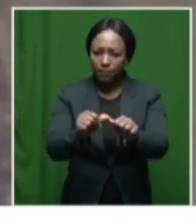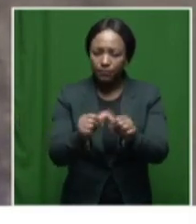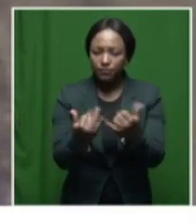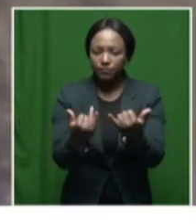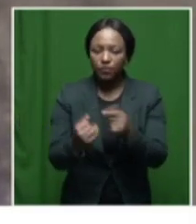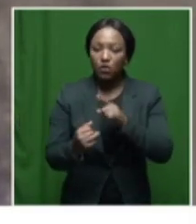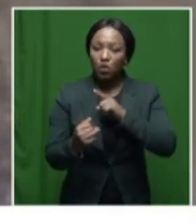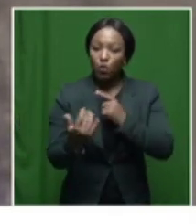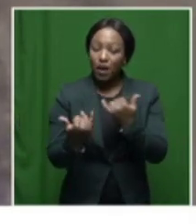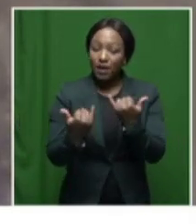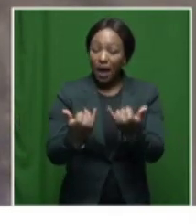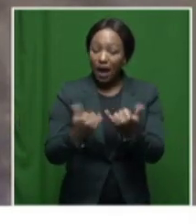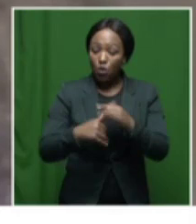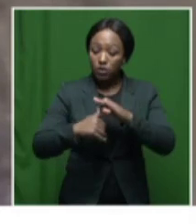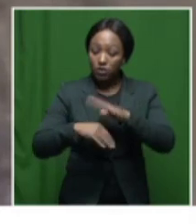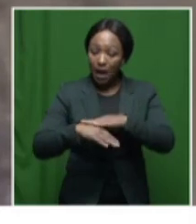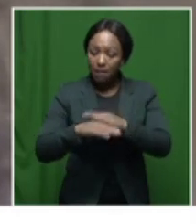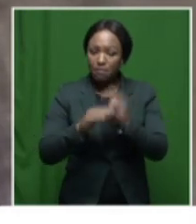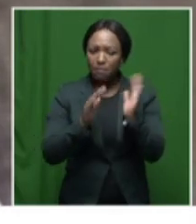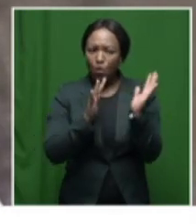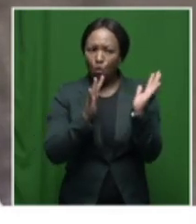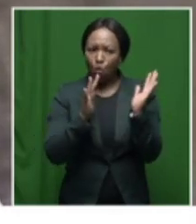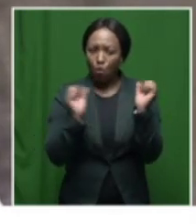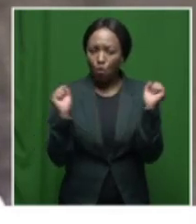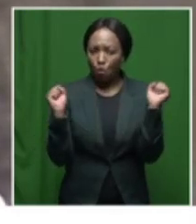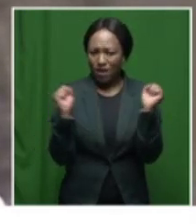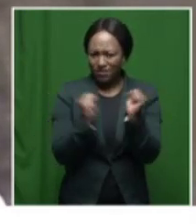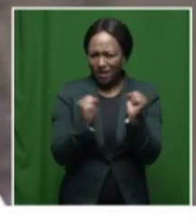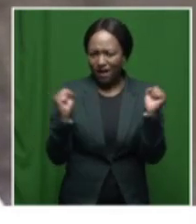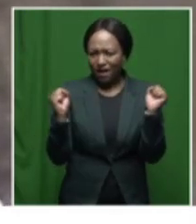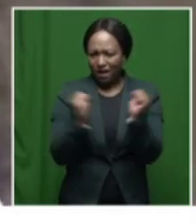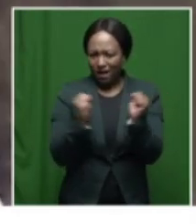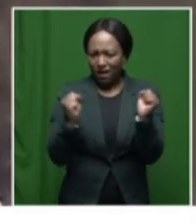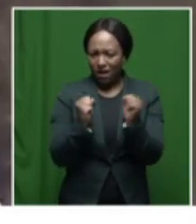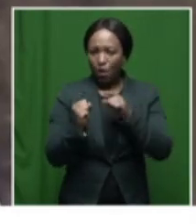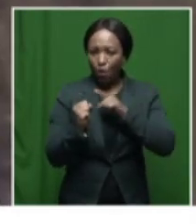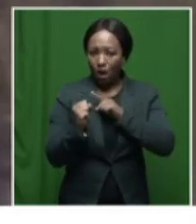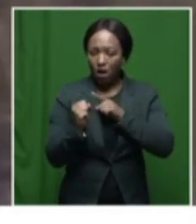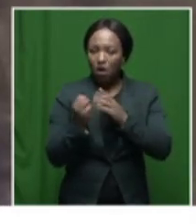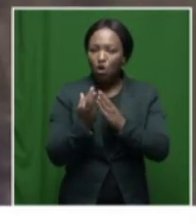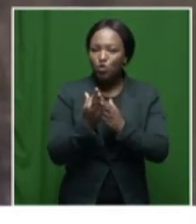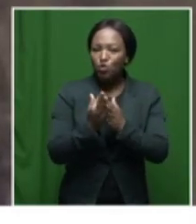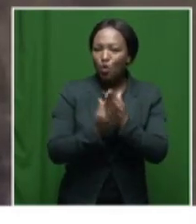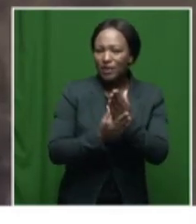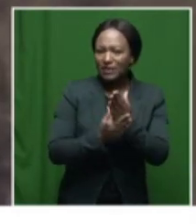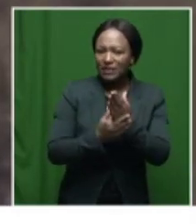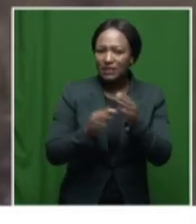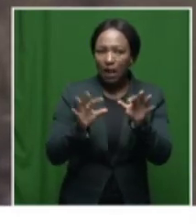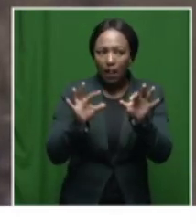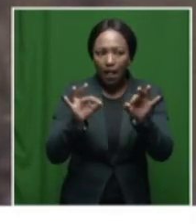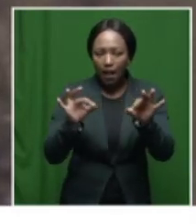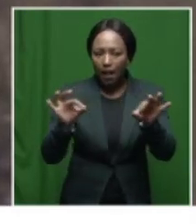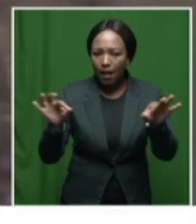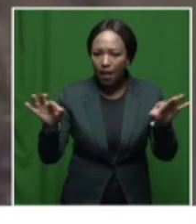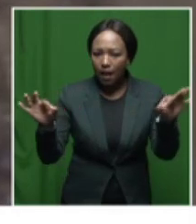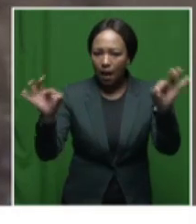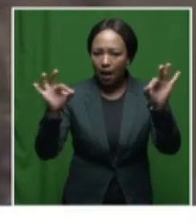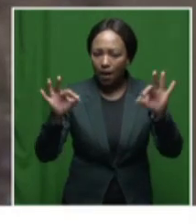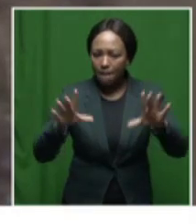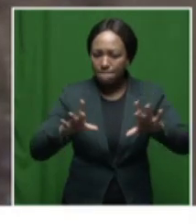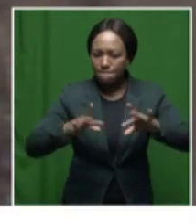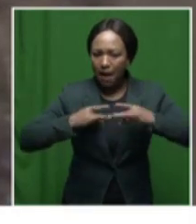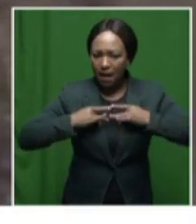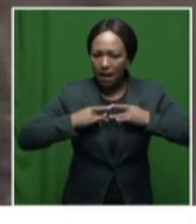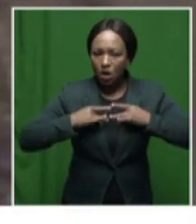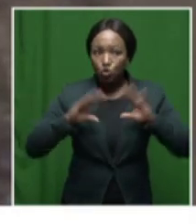when we're entering winters, it's an airborne disease, which means it spreads via aerosols. And what we have to find is how do we stop an